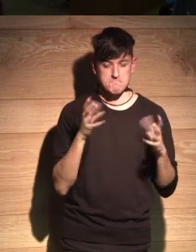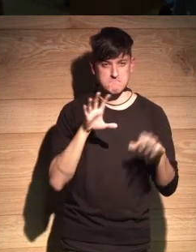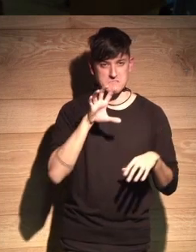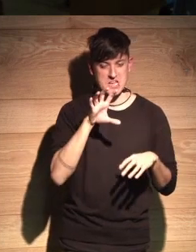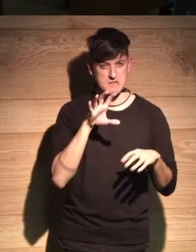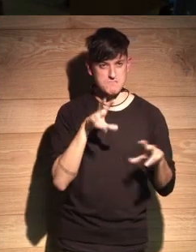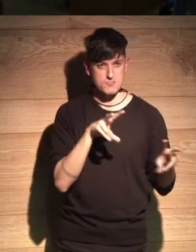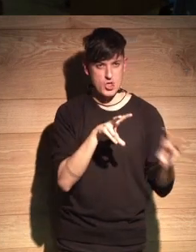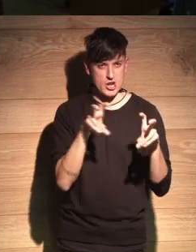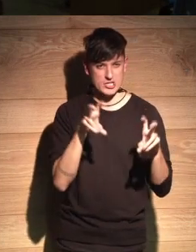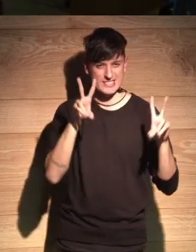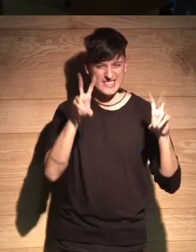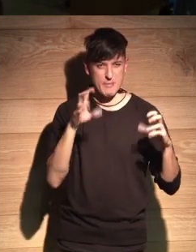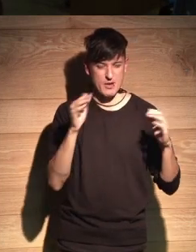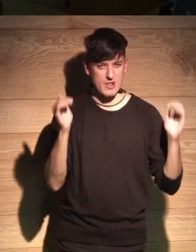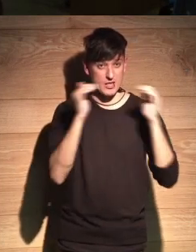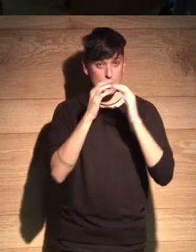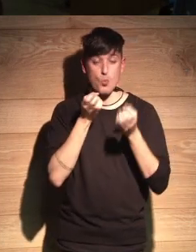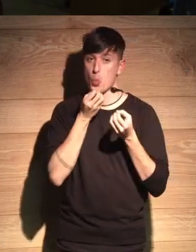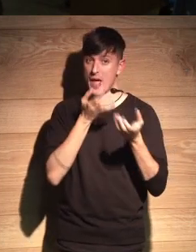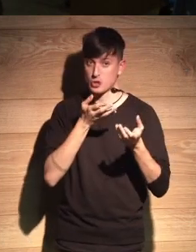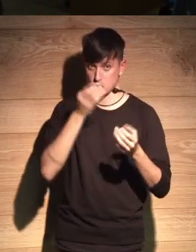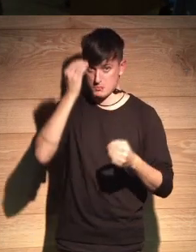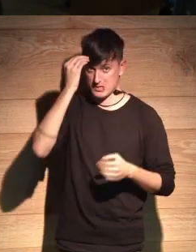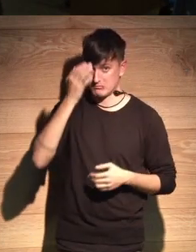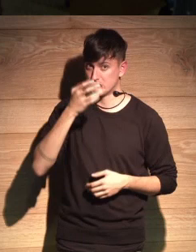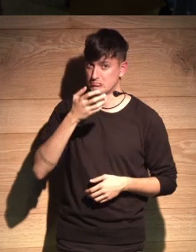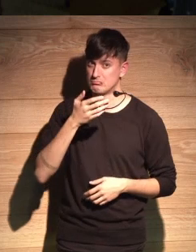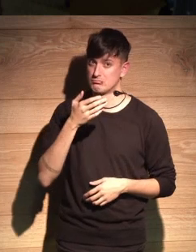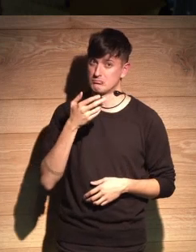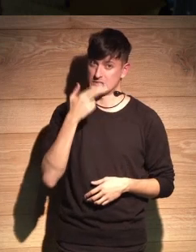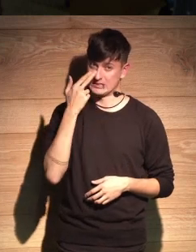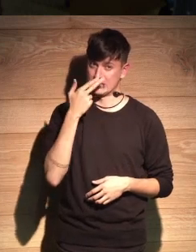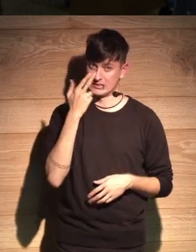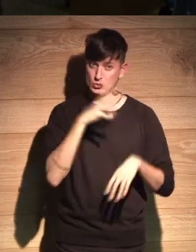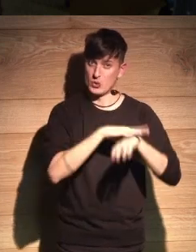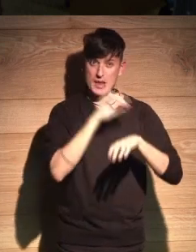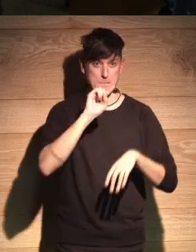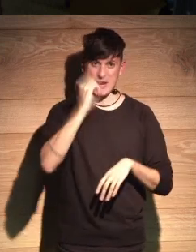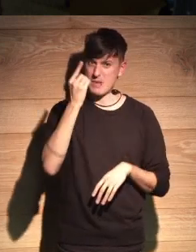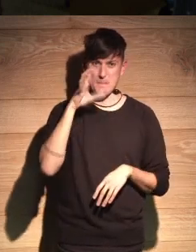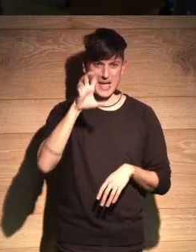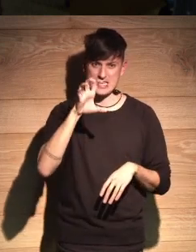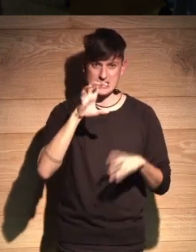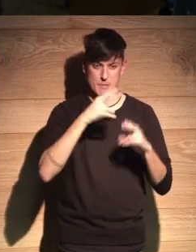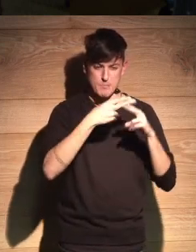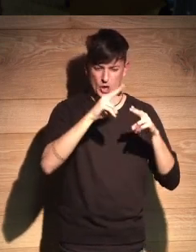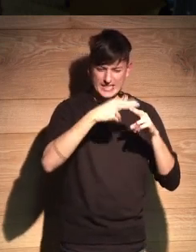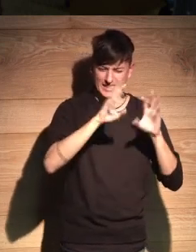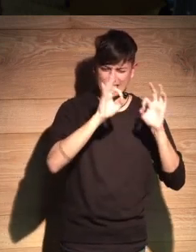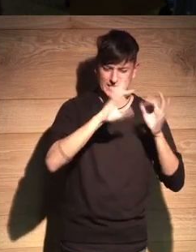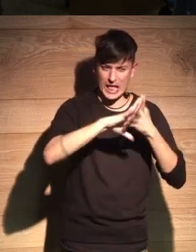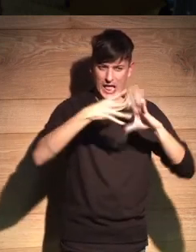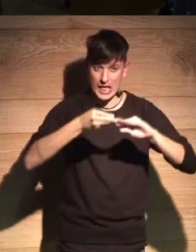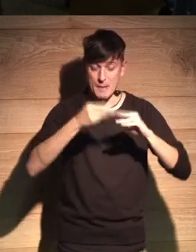model country in issues of equality, a data that I think is interesting. Sweden was the first country in the world to implement this type